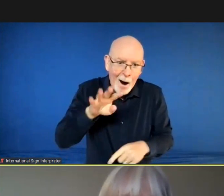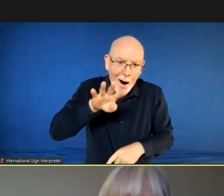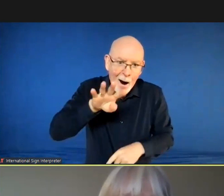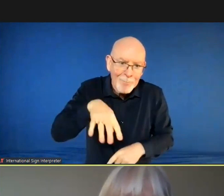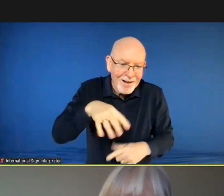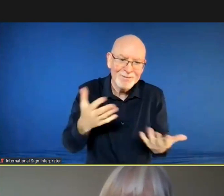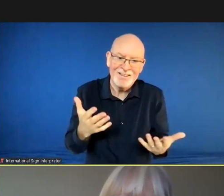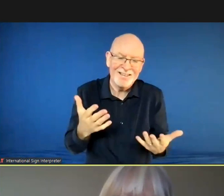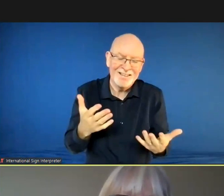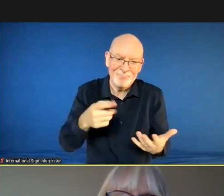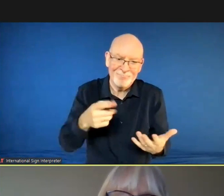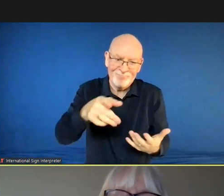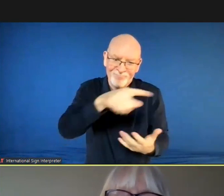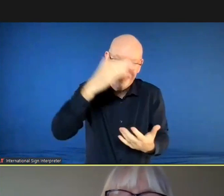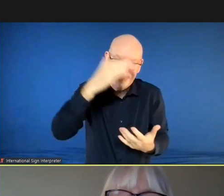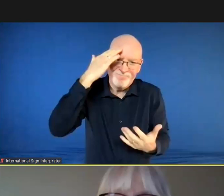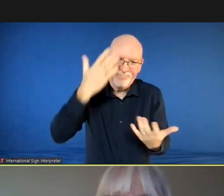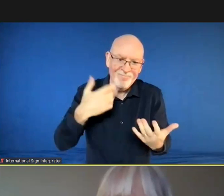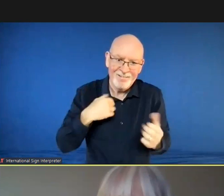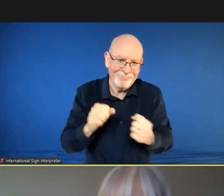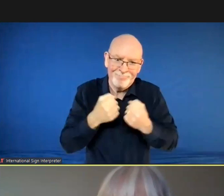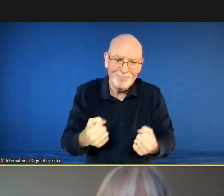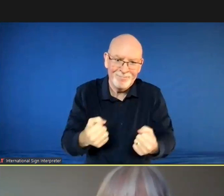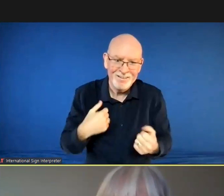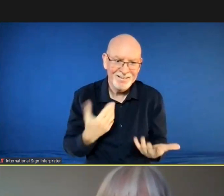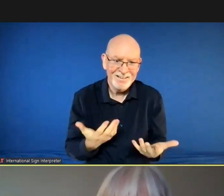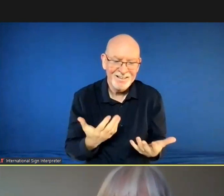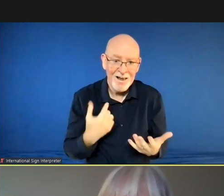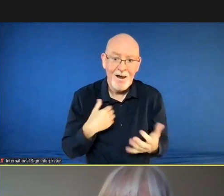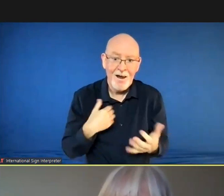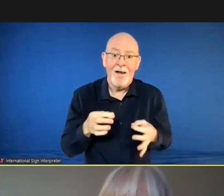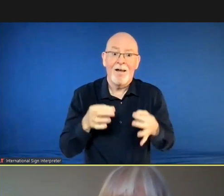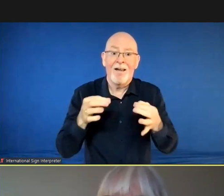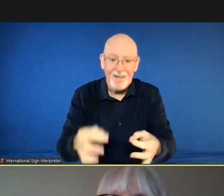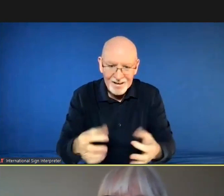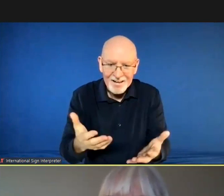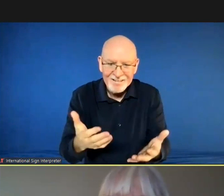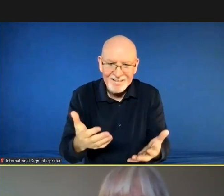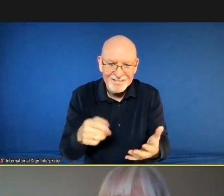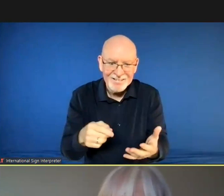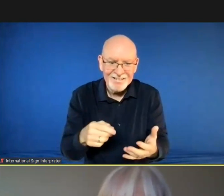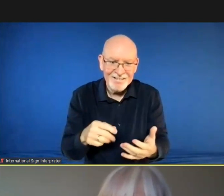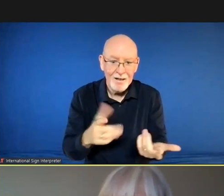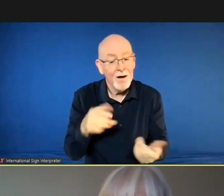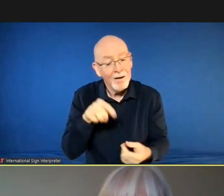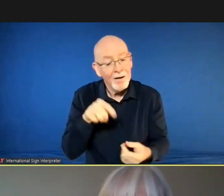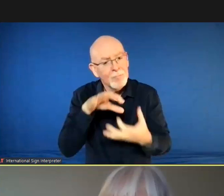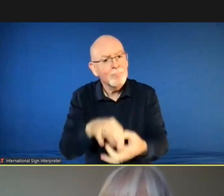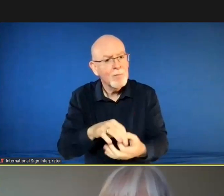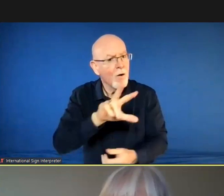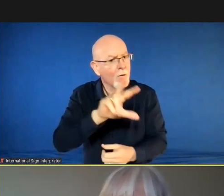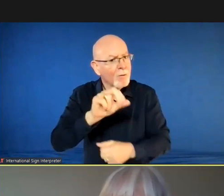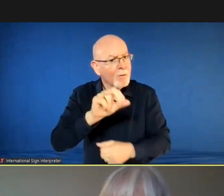30 years since the United Nations Convention on the Rights of the Child has put children at the centre of